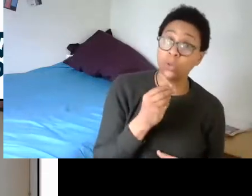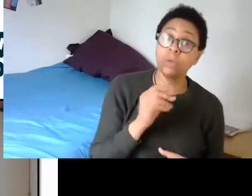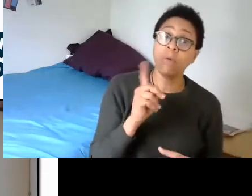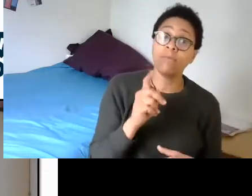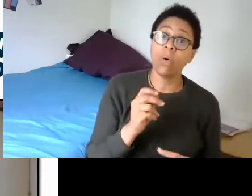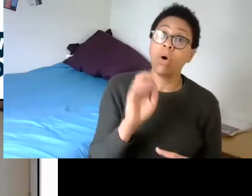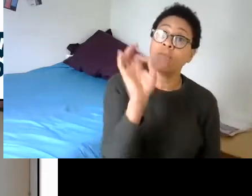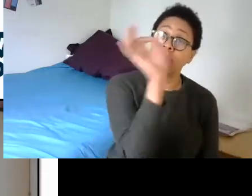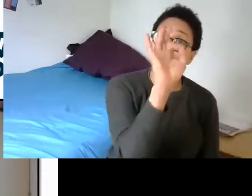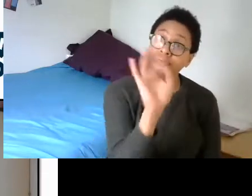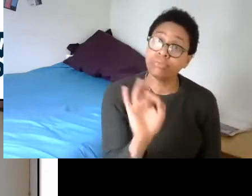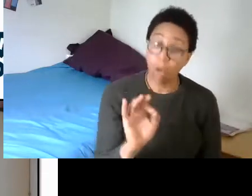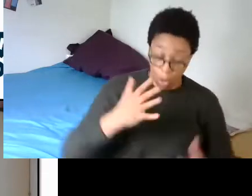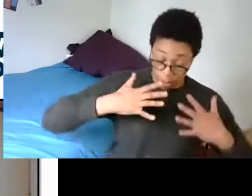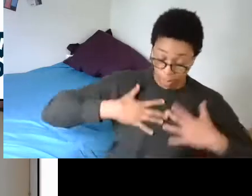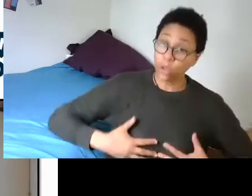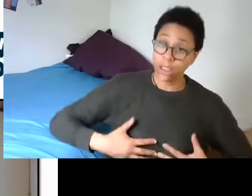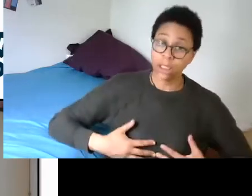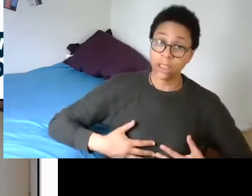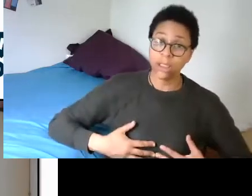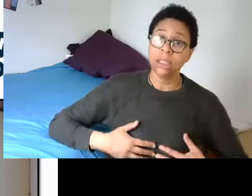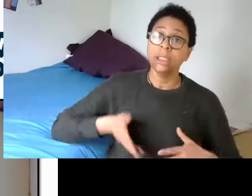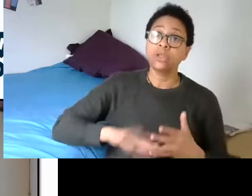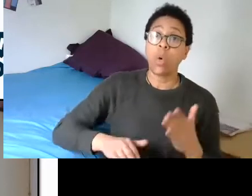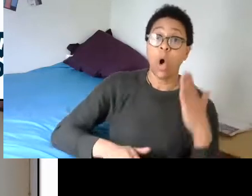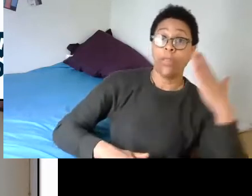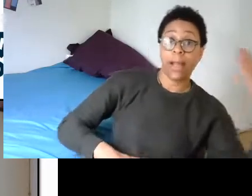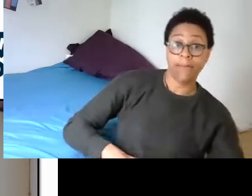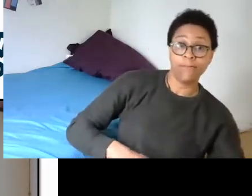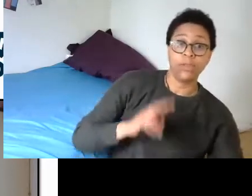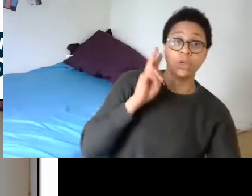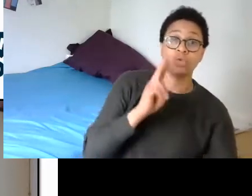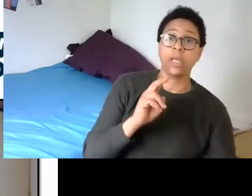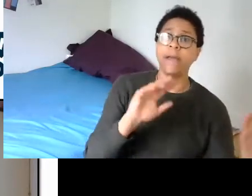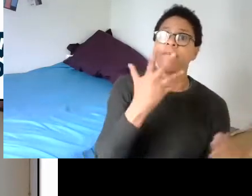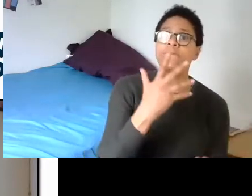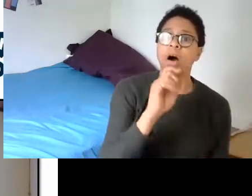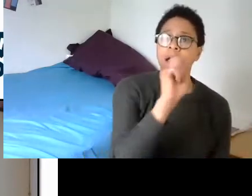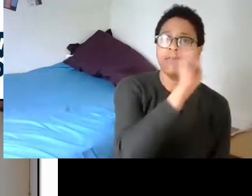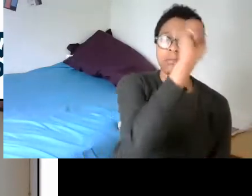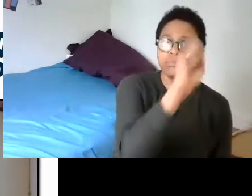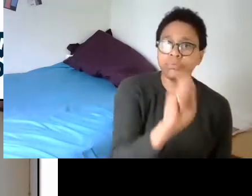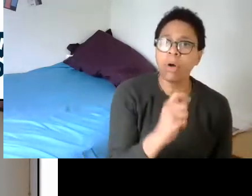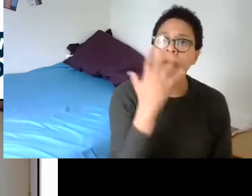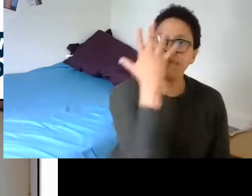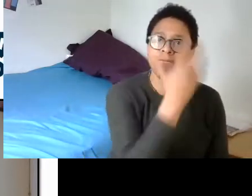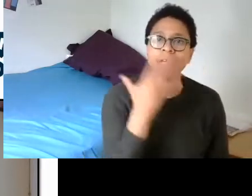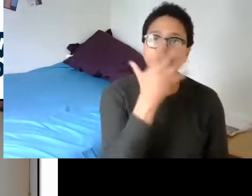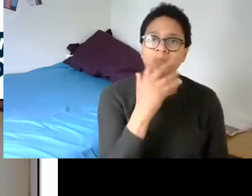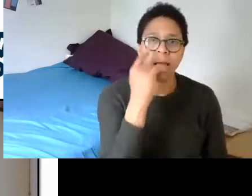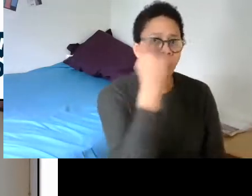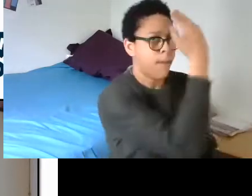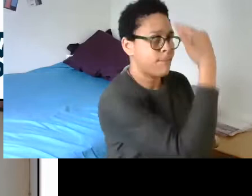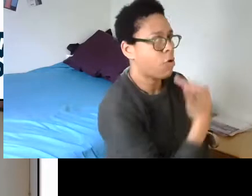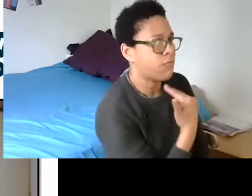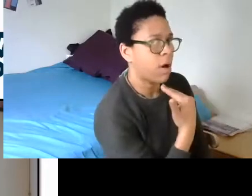sketchbook. From left to right, we have a page containing 5 pencil sketches of faces in profile, along with a